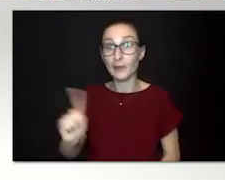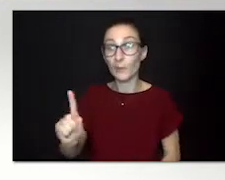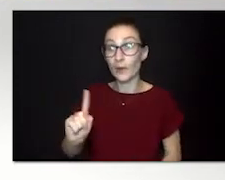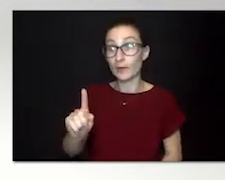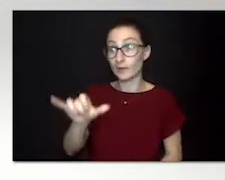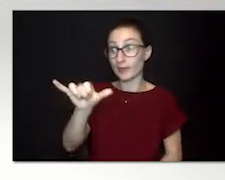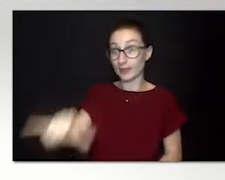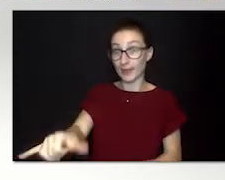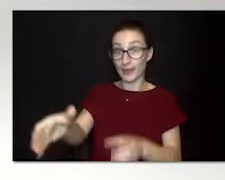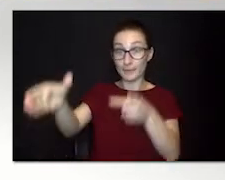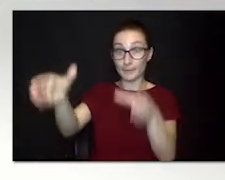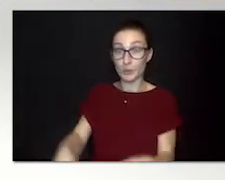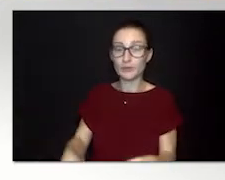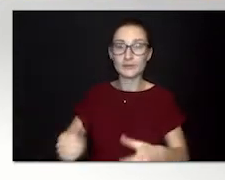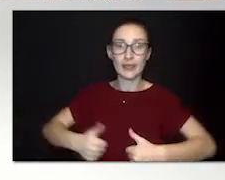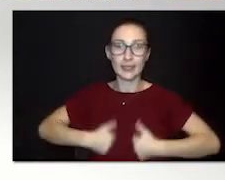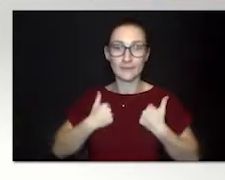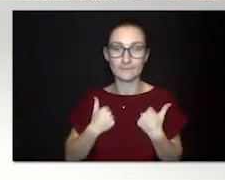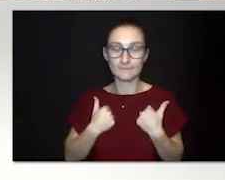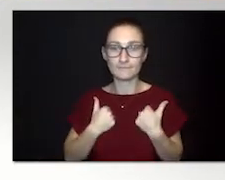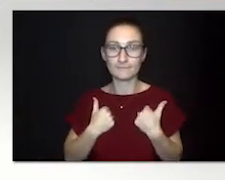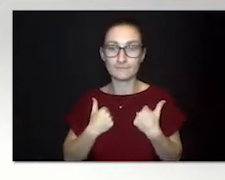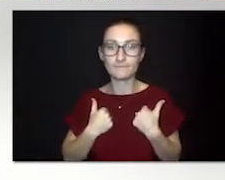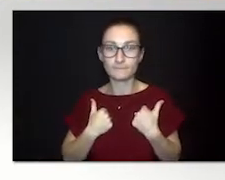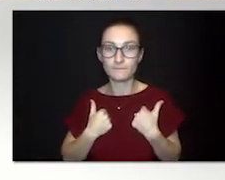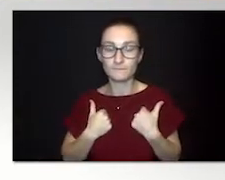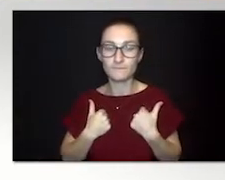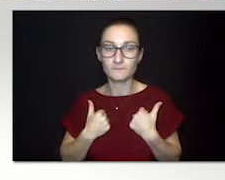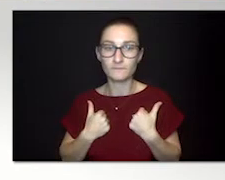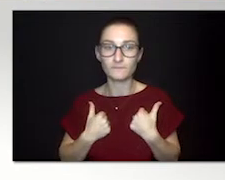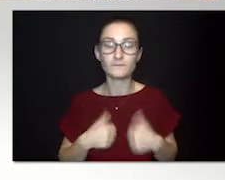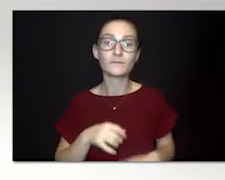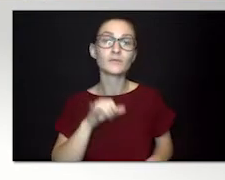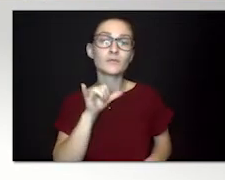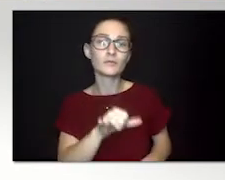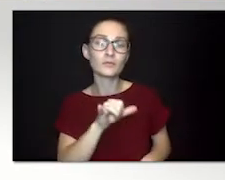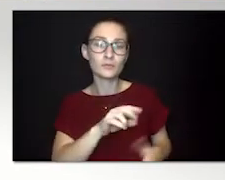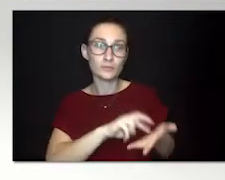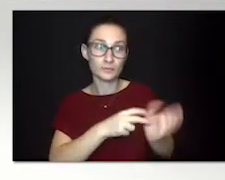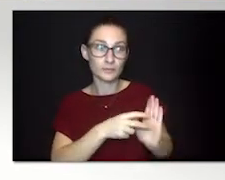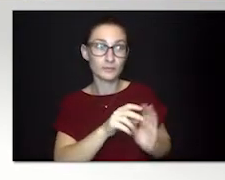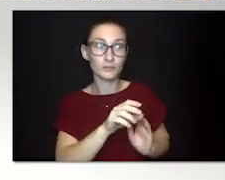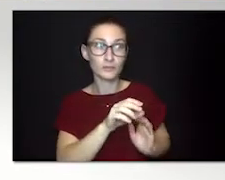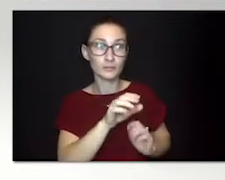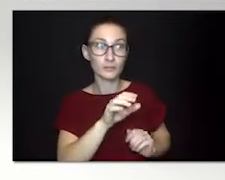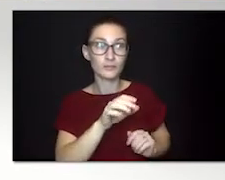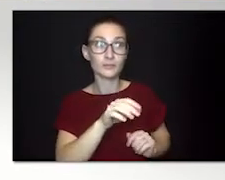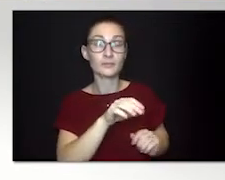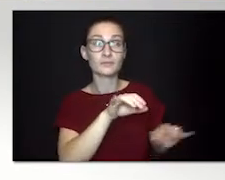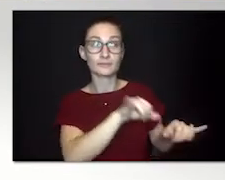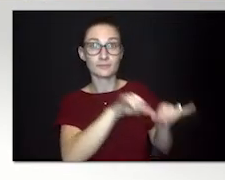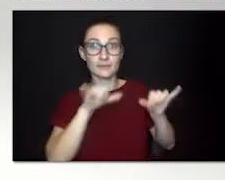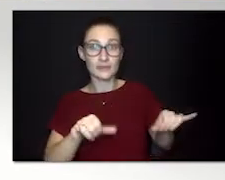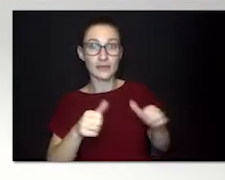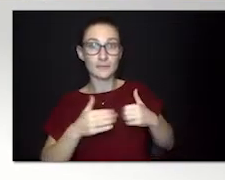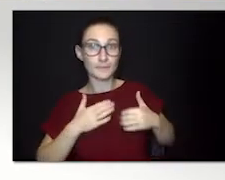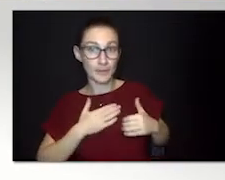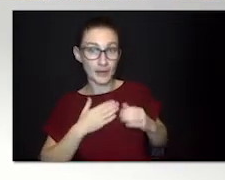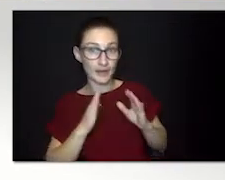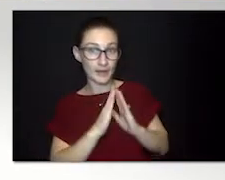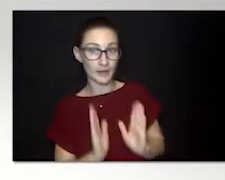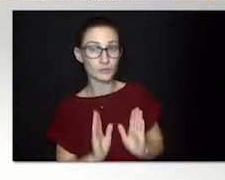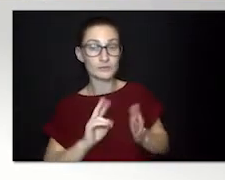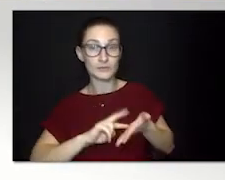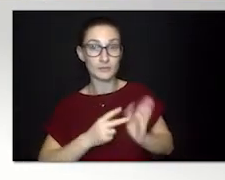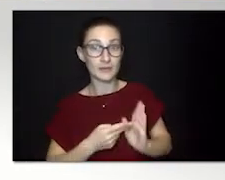ward reside, not necessarily where do they spend most of their time. Oh, okay, so all his mail and legal stuff is my house, my county would be fine.